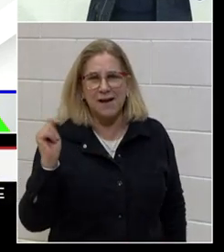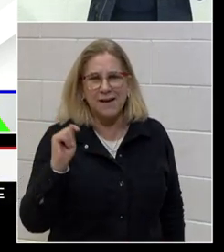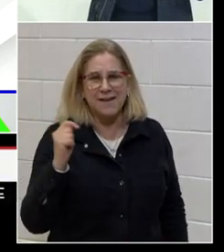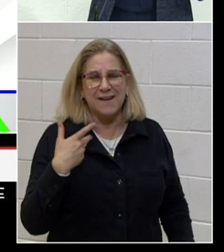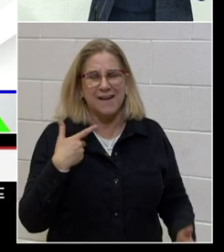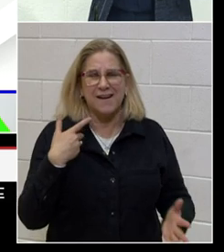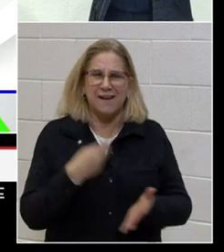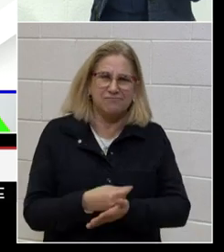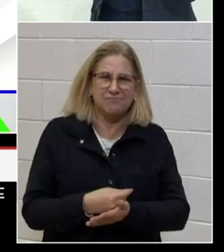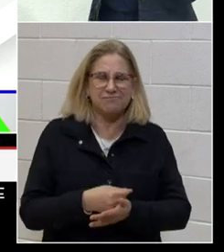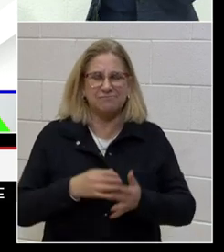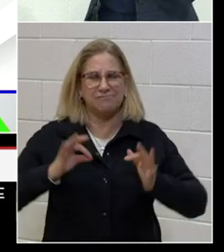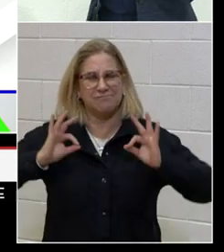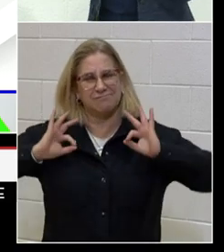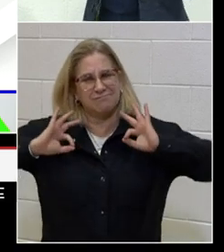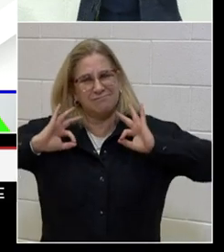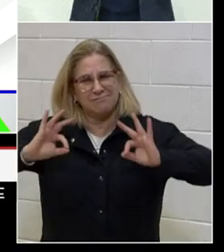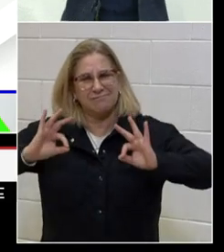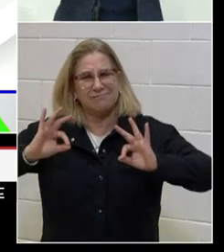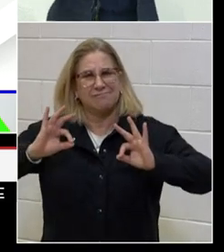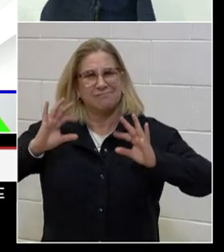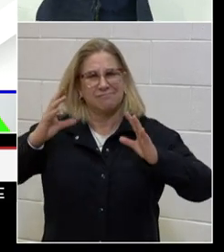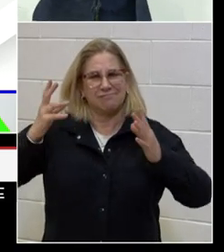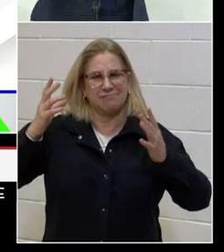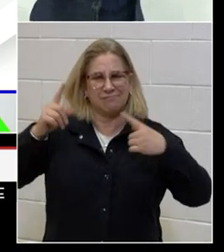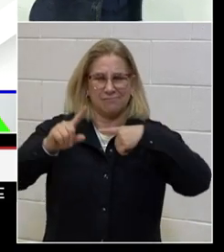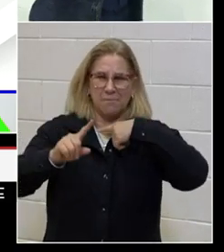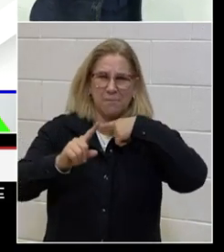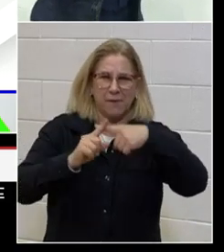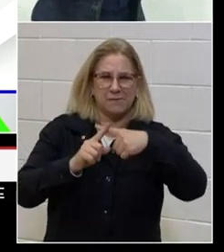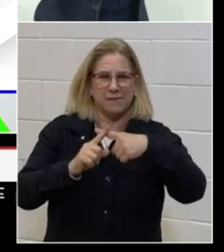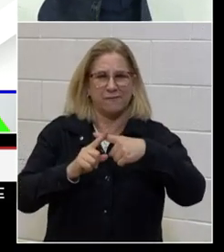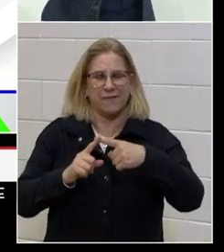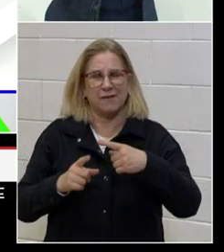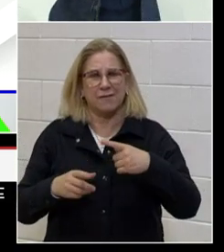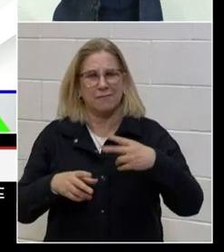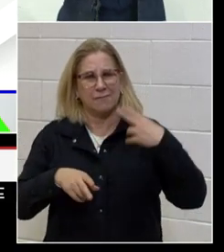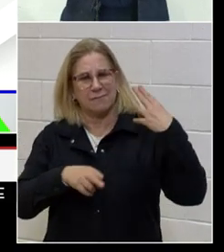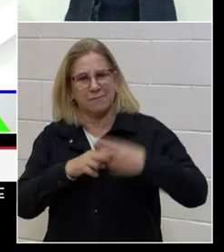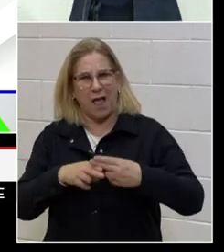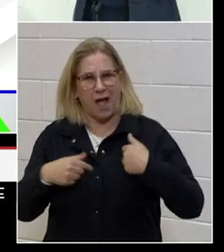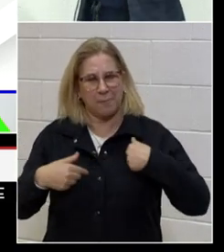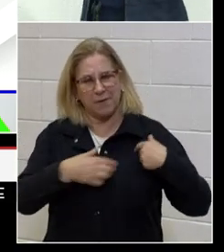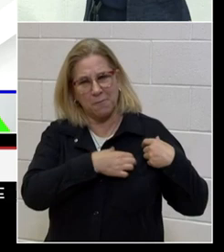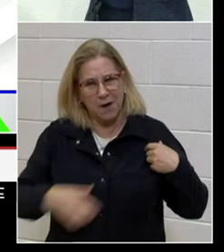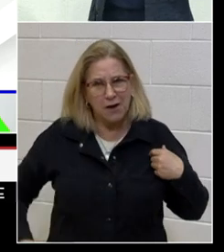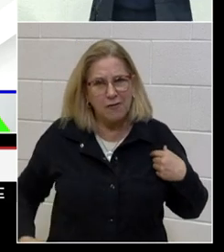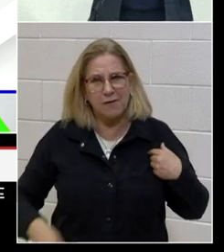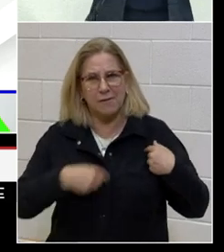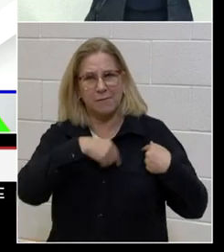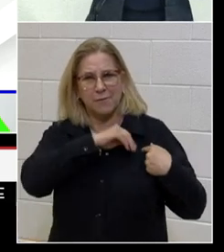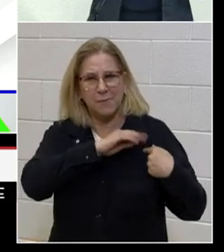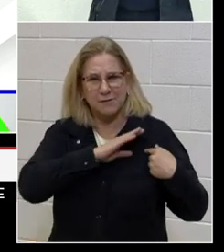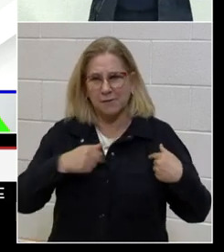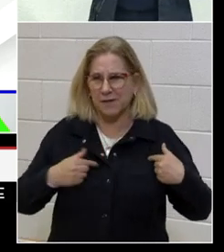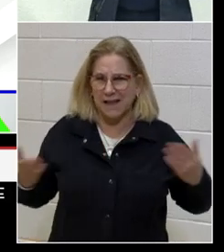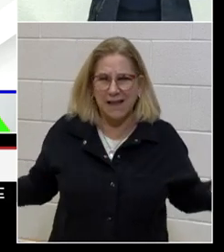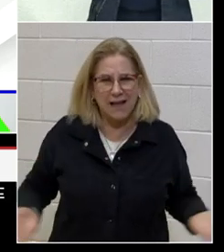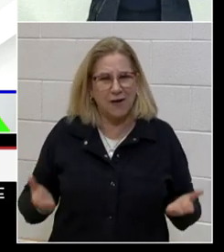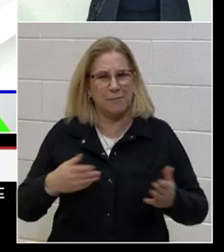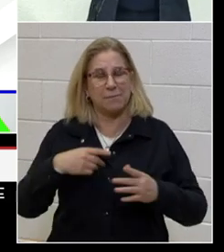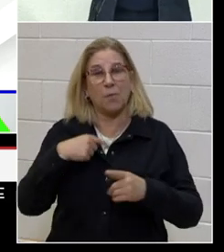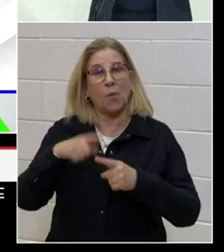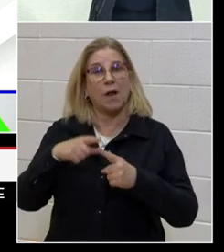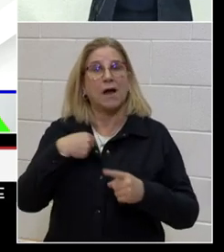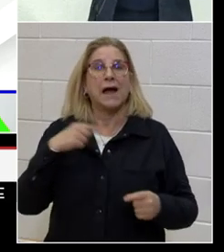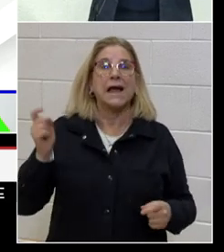want to maintain it. And the reason we want to maintain it is because when we borrow capital dollars like that built this beautiful